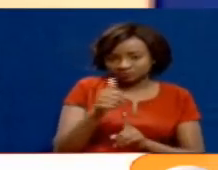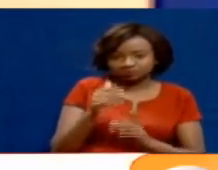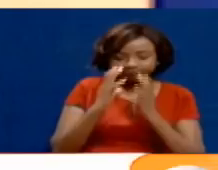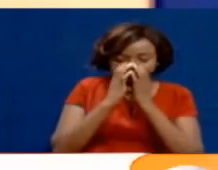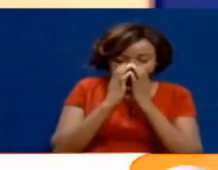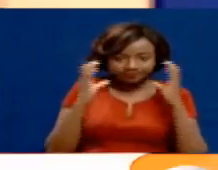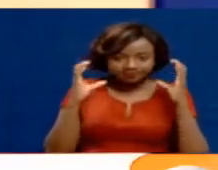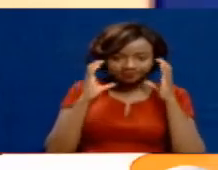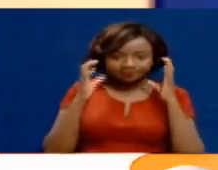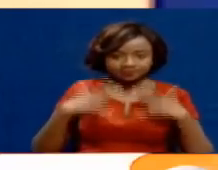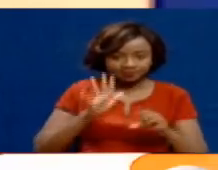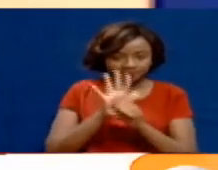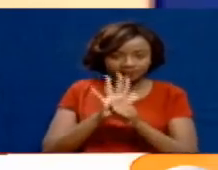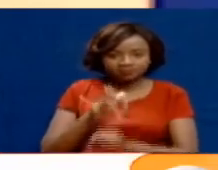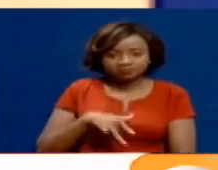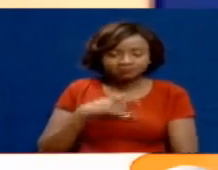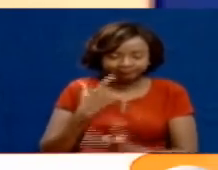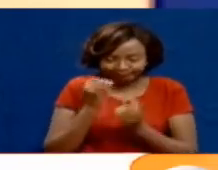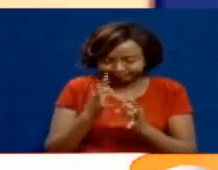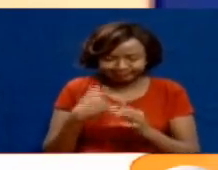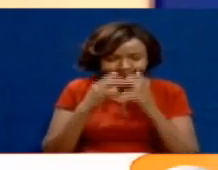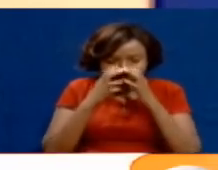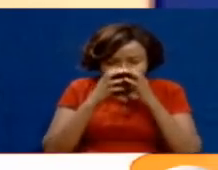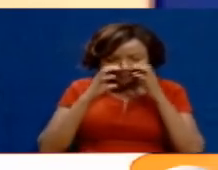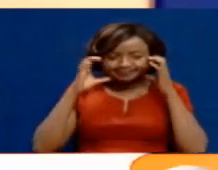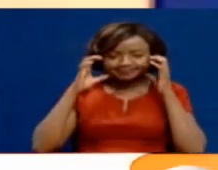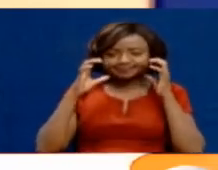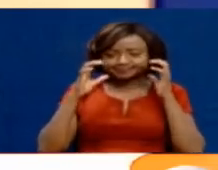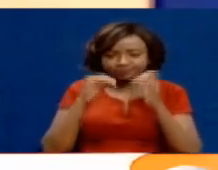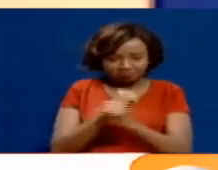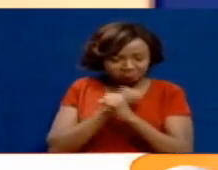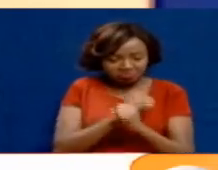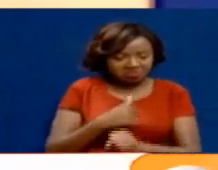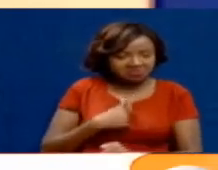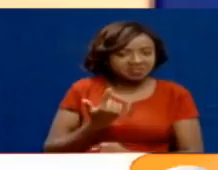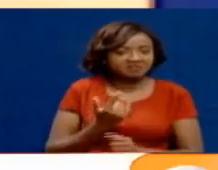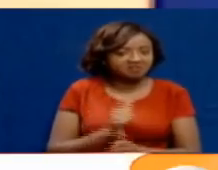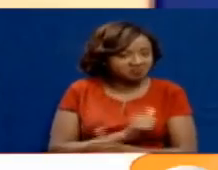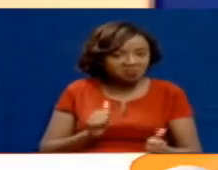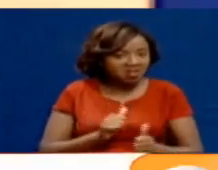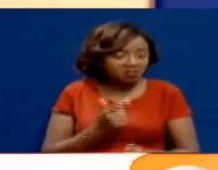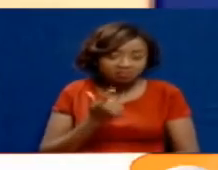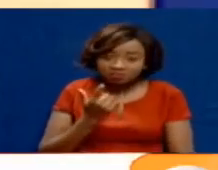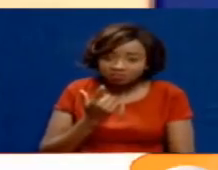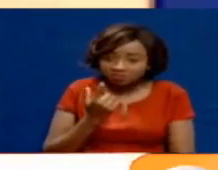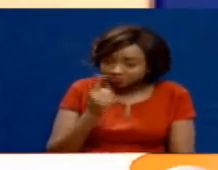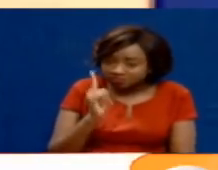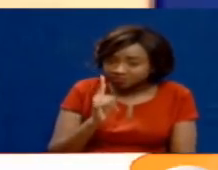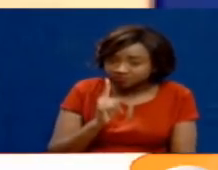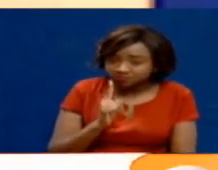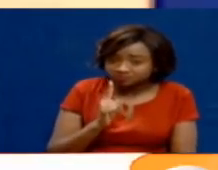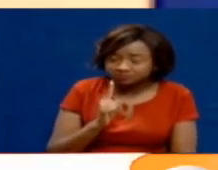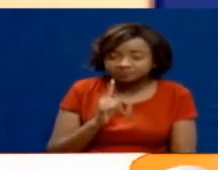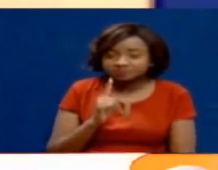Yes. And people feeling that if I wear one, then I'll be able to at least block any kind of infection. I heard of a scenario where